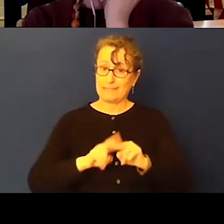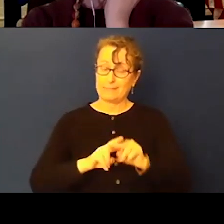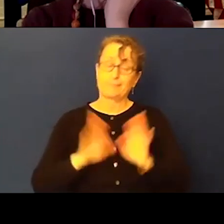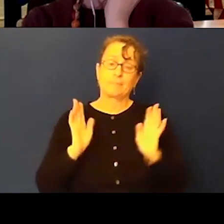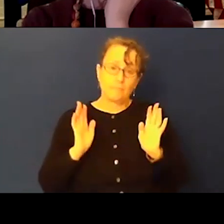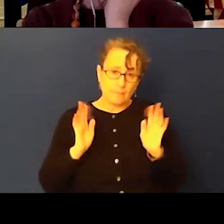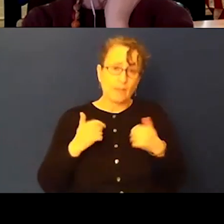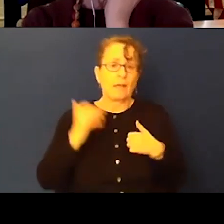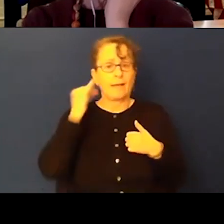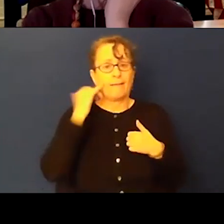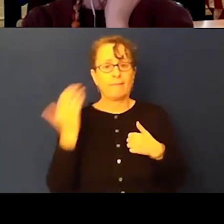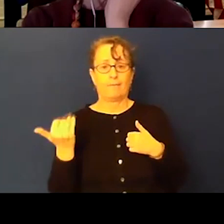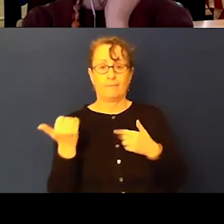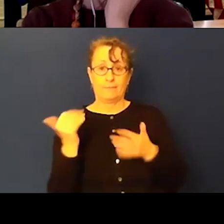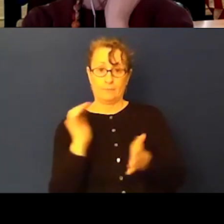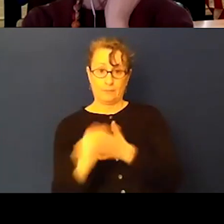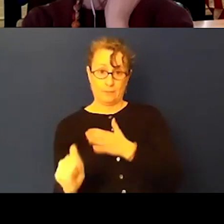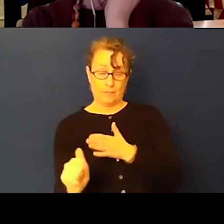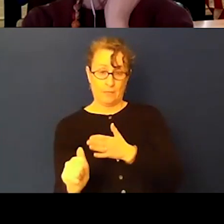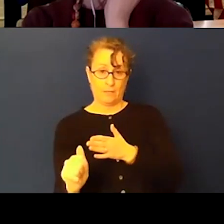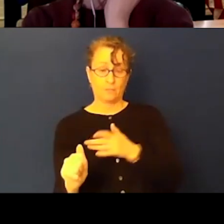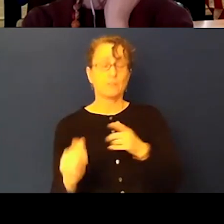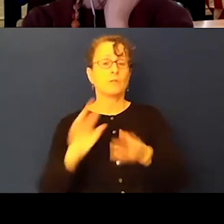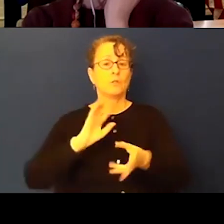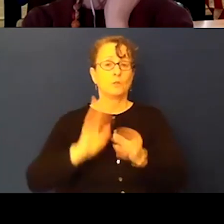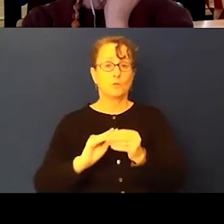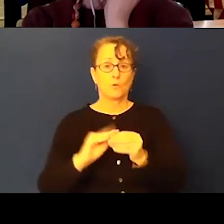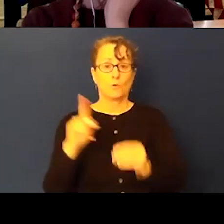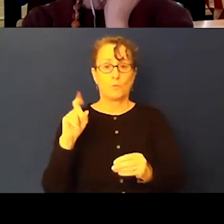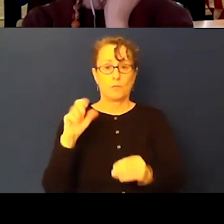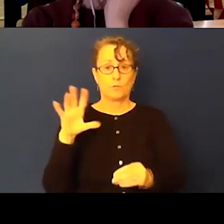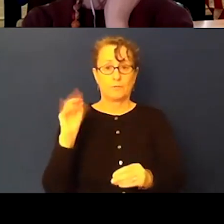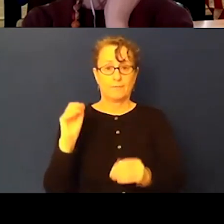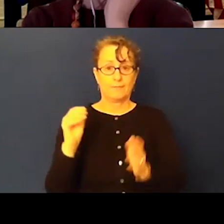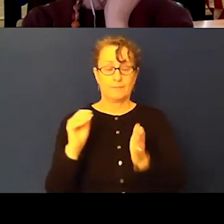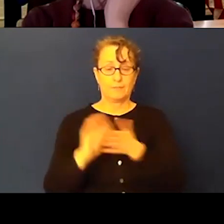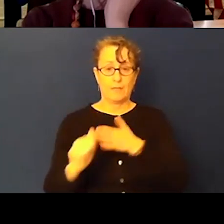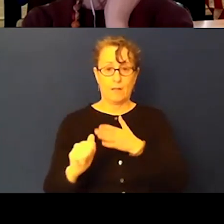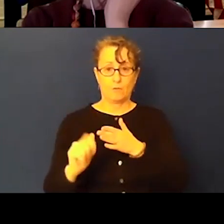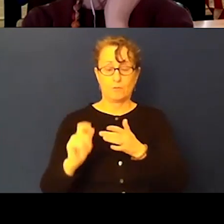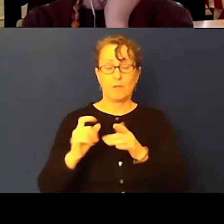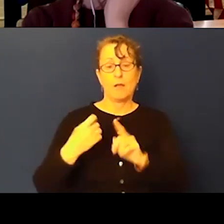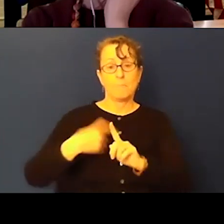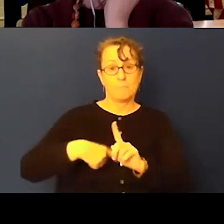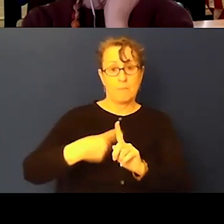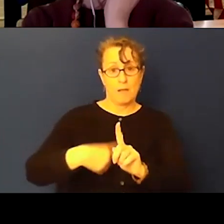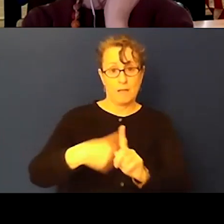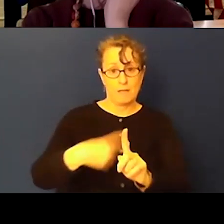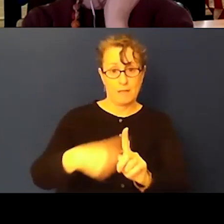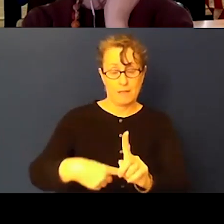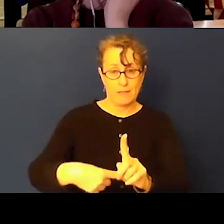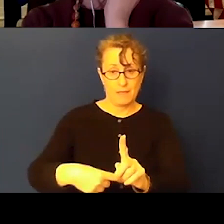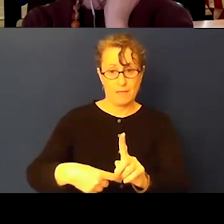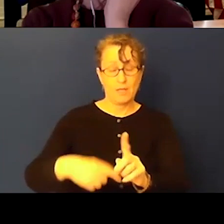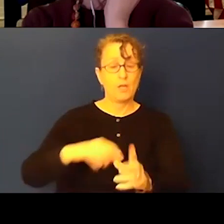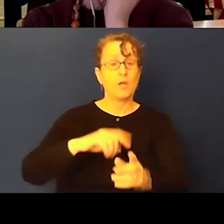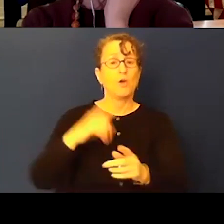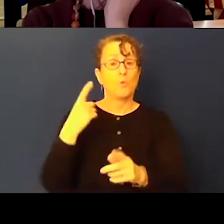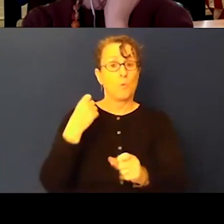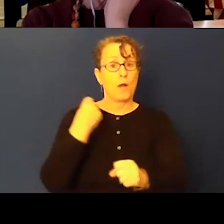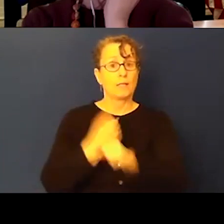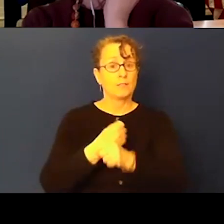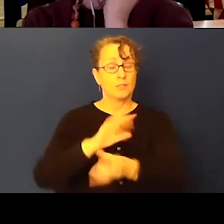way, it does come out to 150 a month. And that comes out to $1,800 a